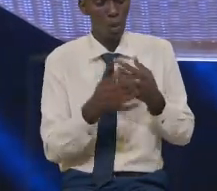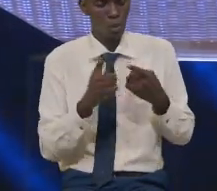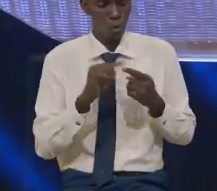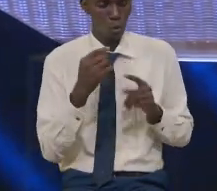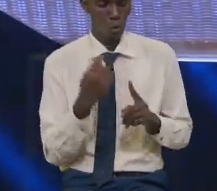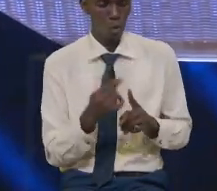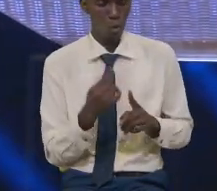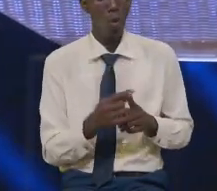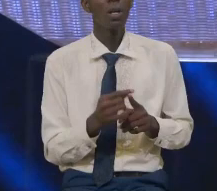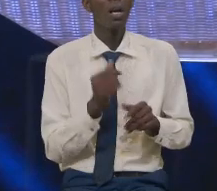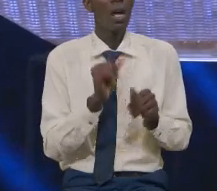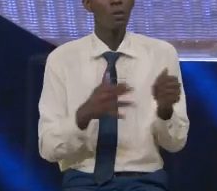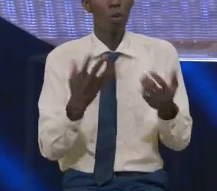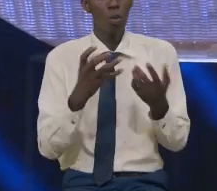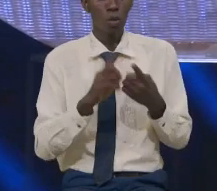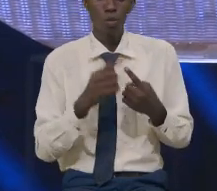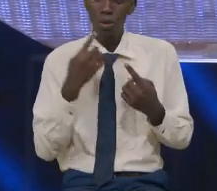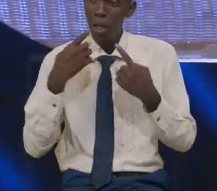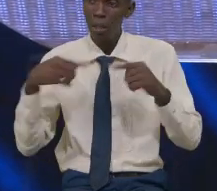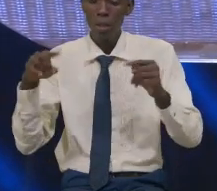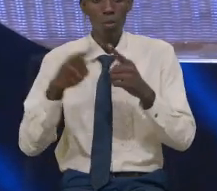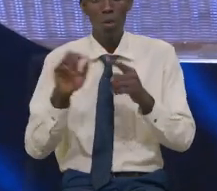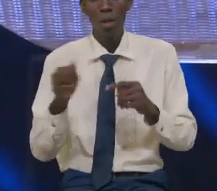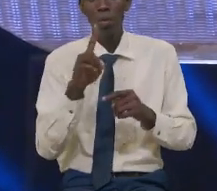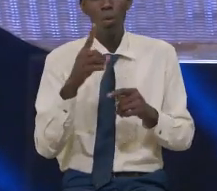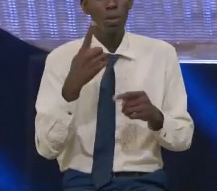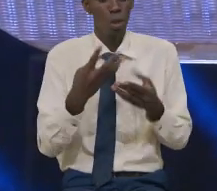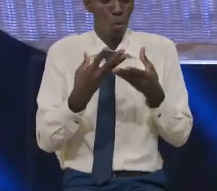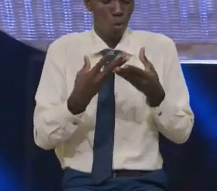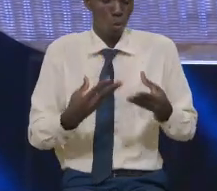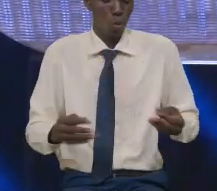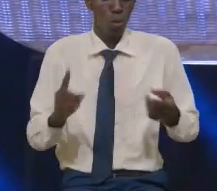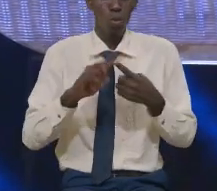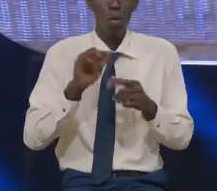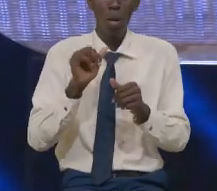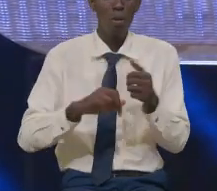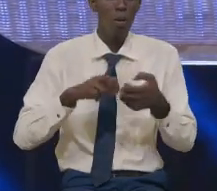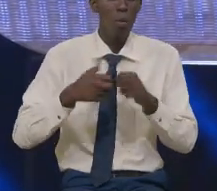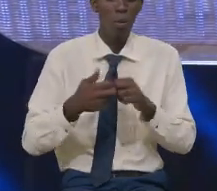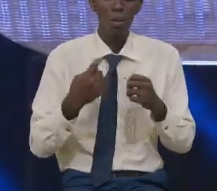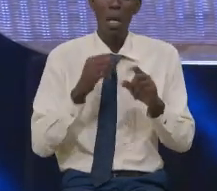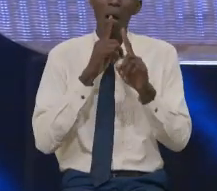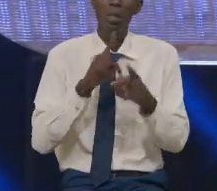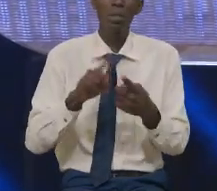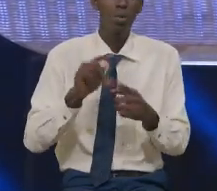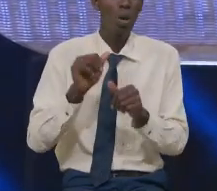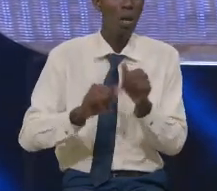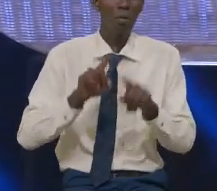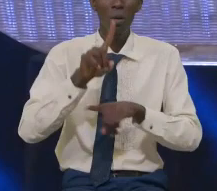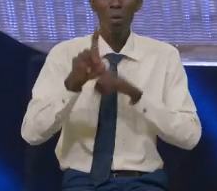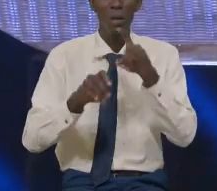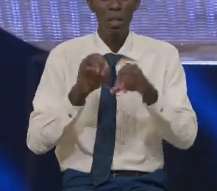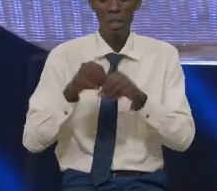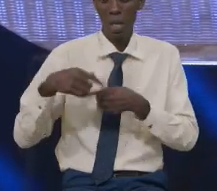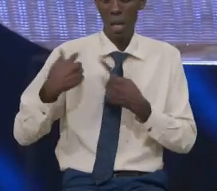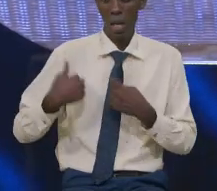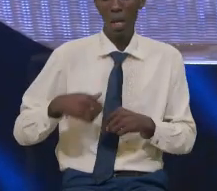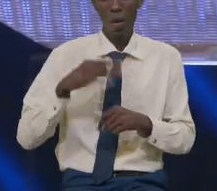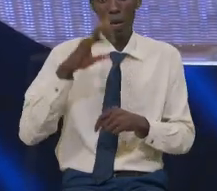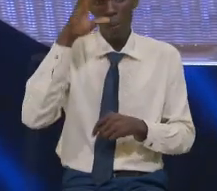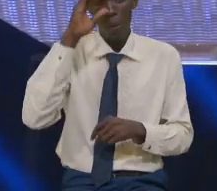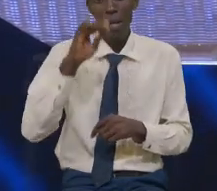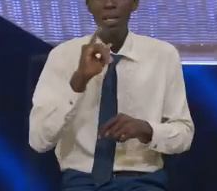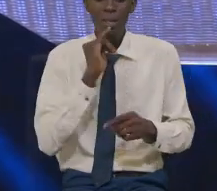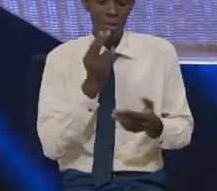tell anyone, the solution to any problem, the answer to every question in the heart of man is given to